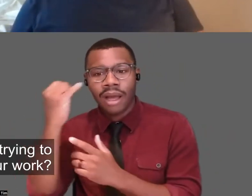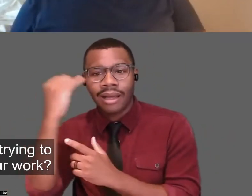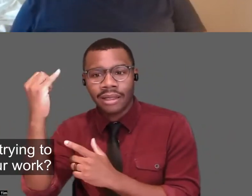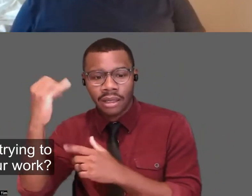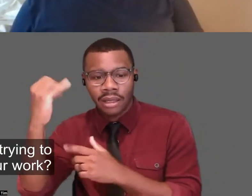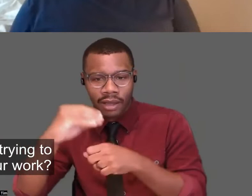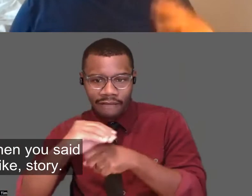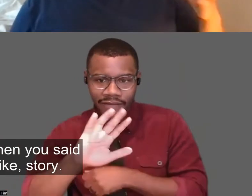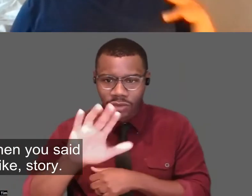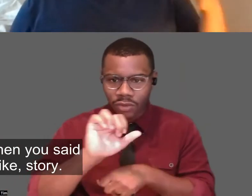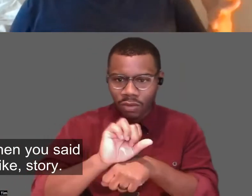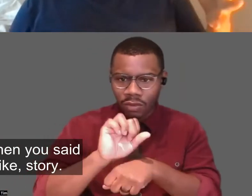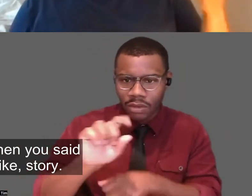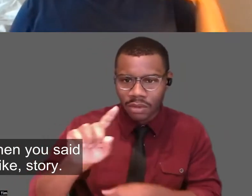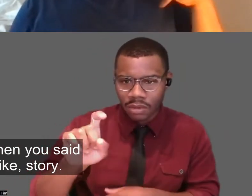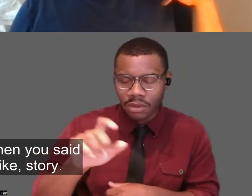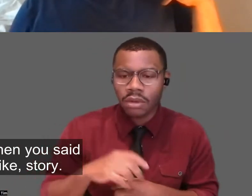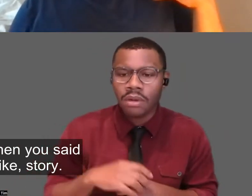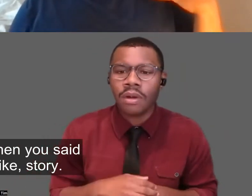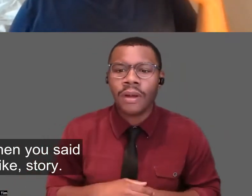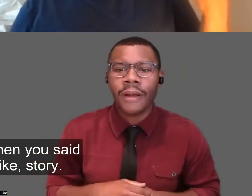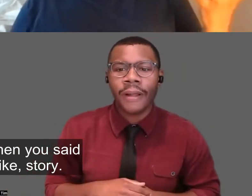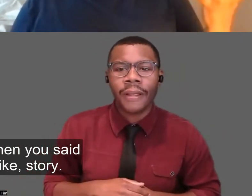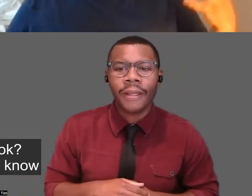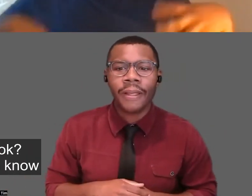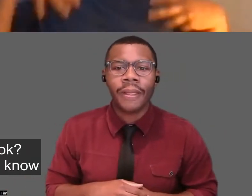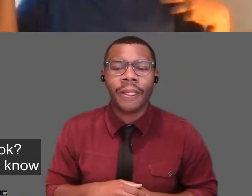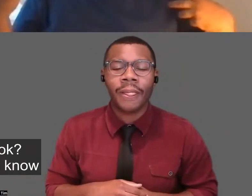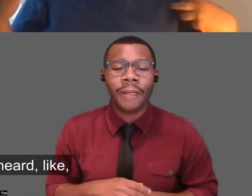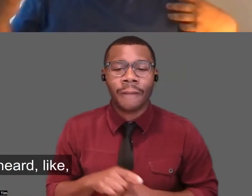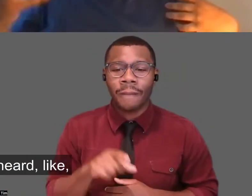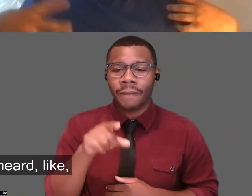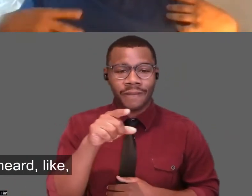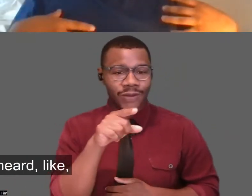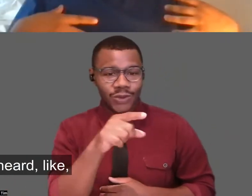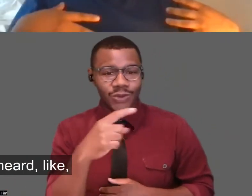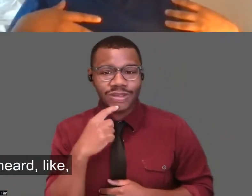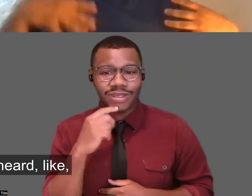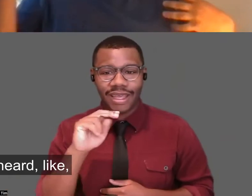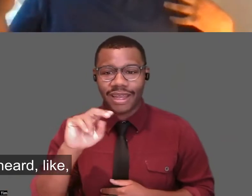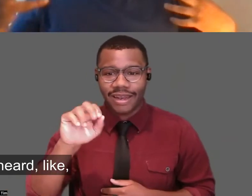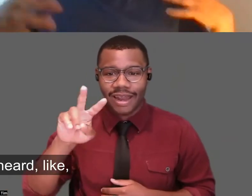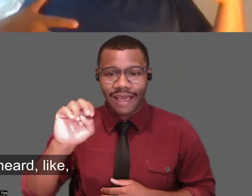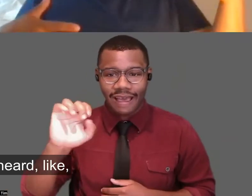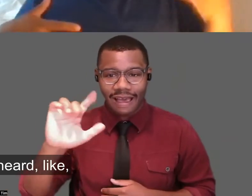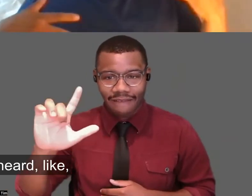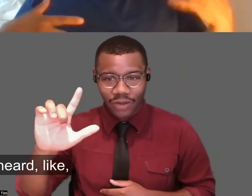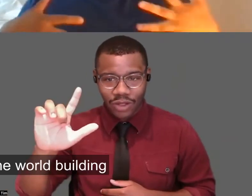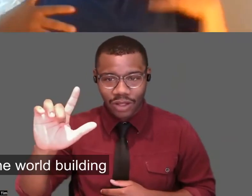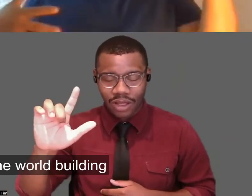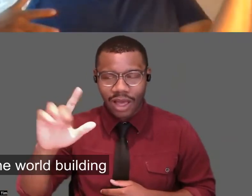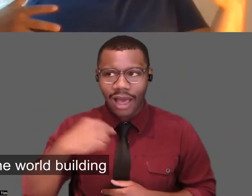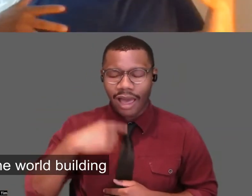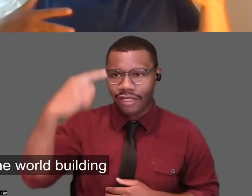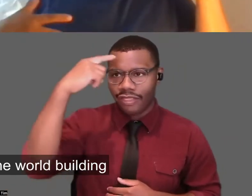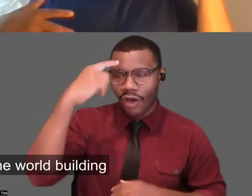in your work? And when you said novel, I heard like story. I didn't even know like the novelty. I heard like, what